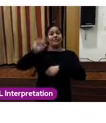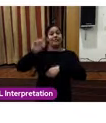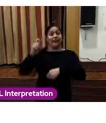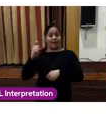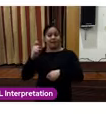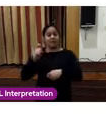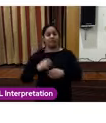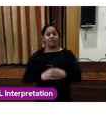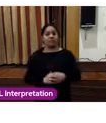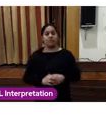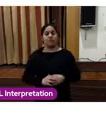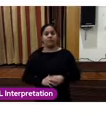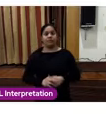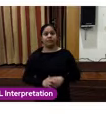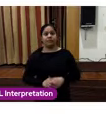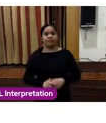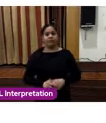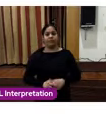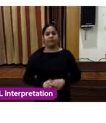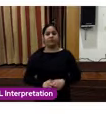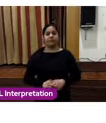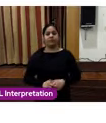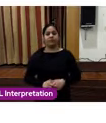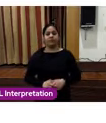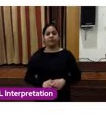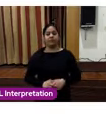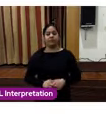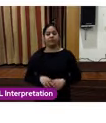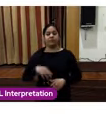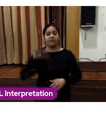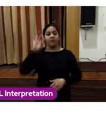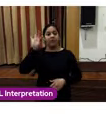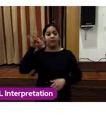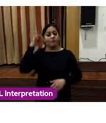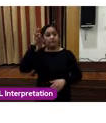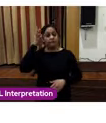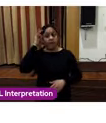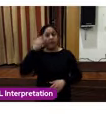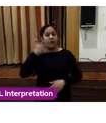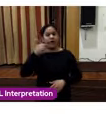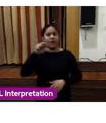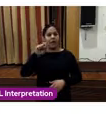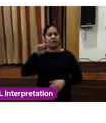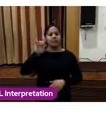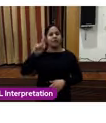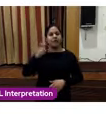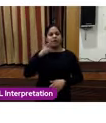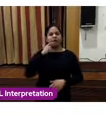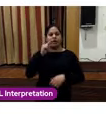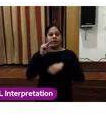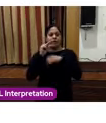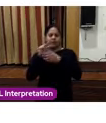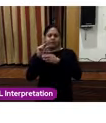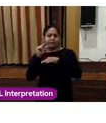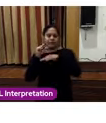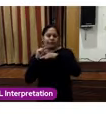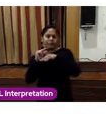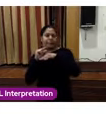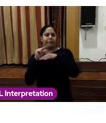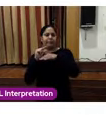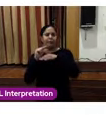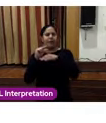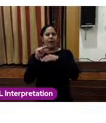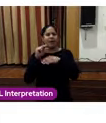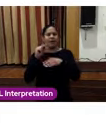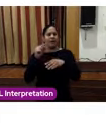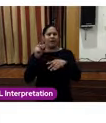and that federal gas tax is very, very small. I mean, people are already talking about waiving